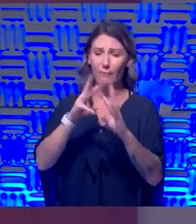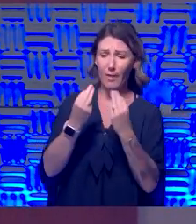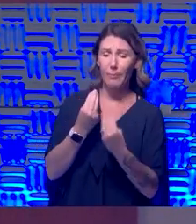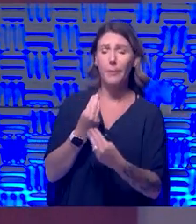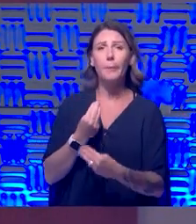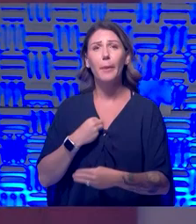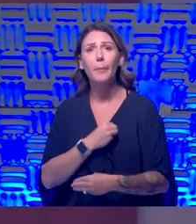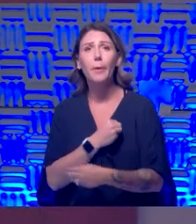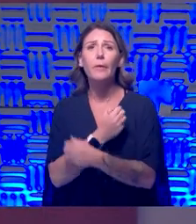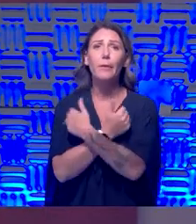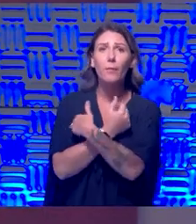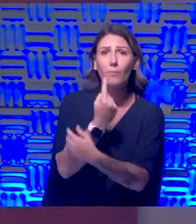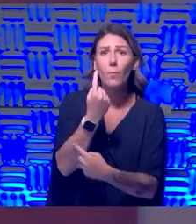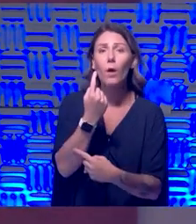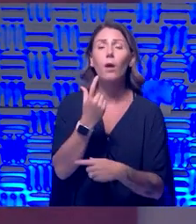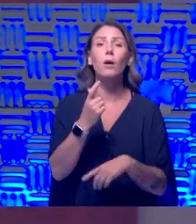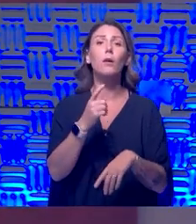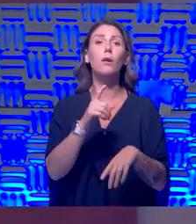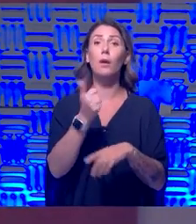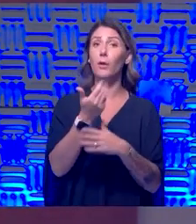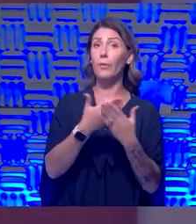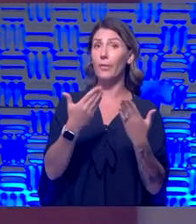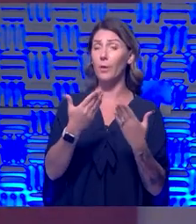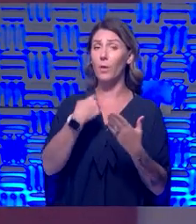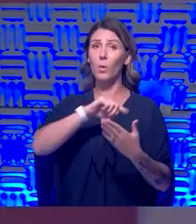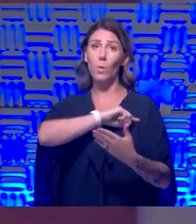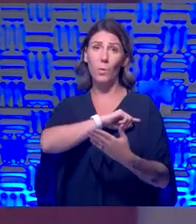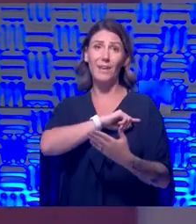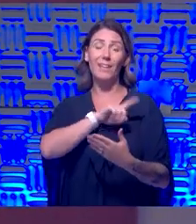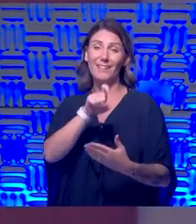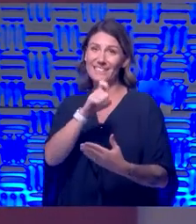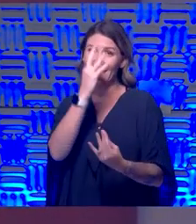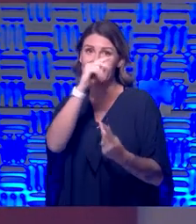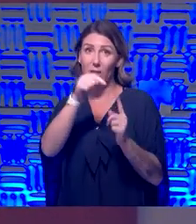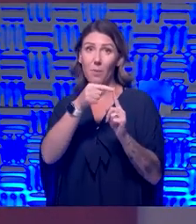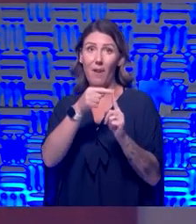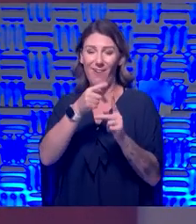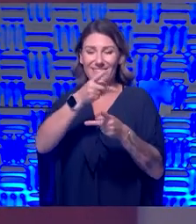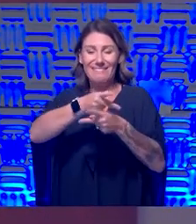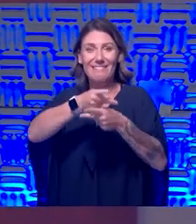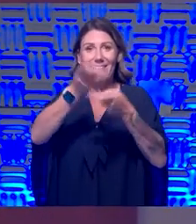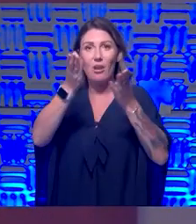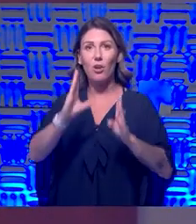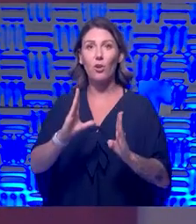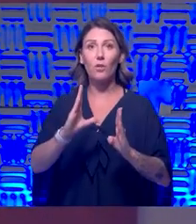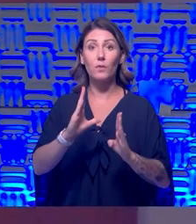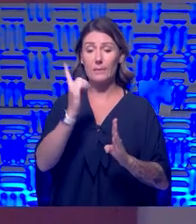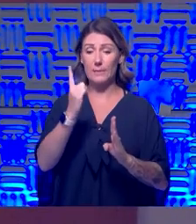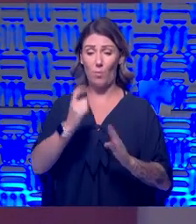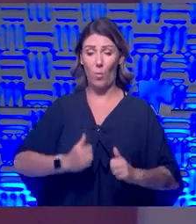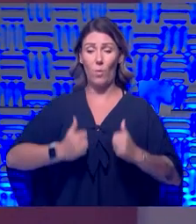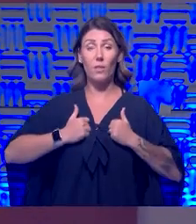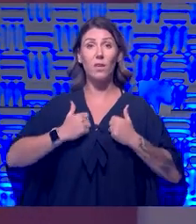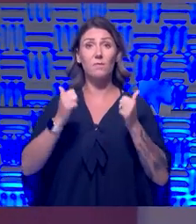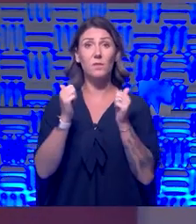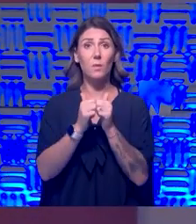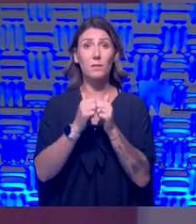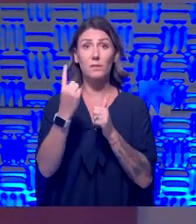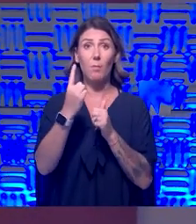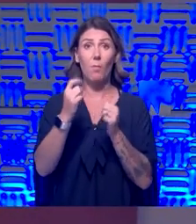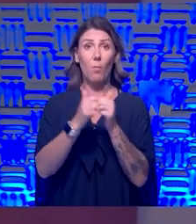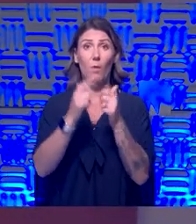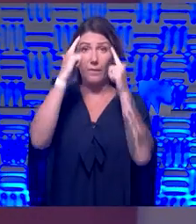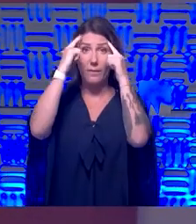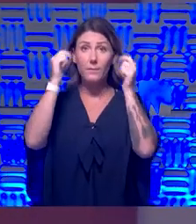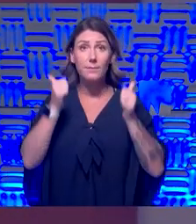but you know, the, the other thing that we think a lot about is the caregiver. So the person who's living with somebody with dementia, uh, their health. Um,